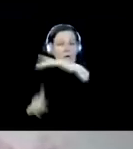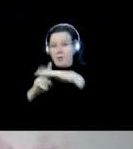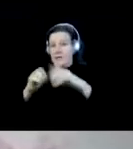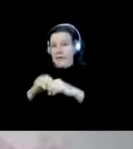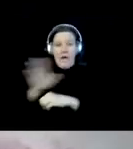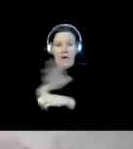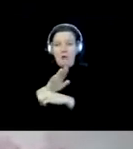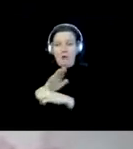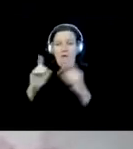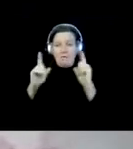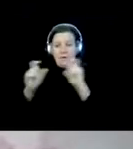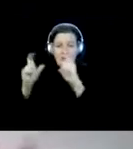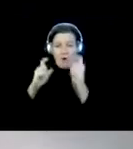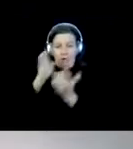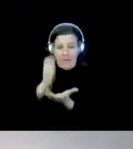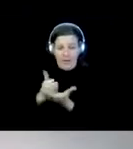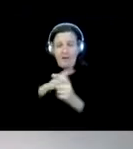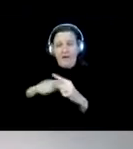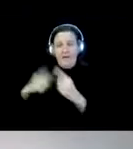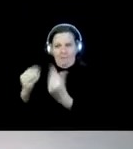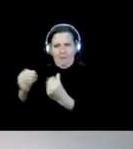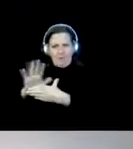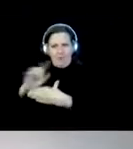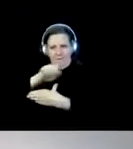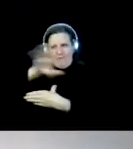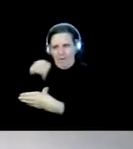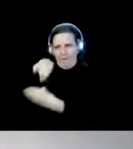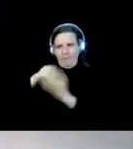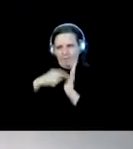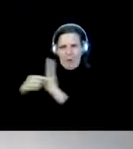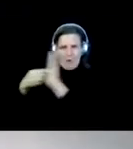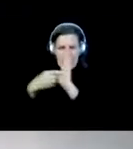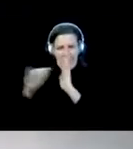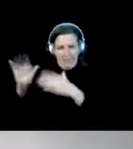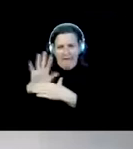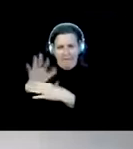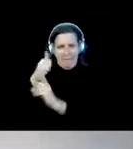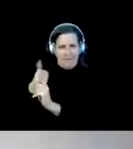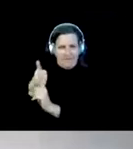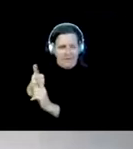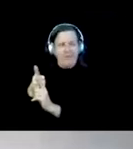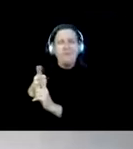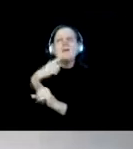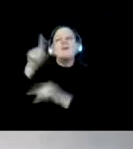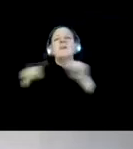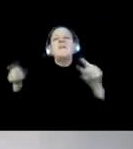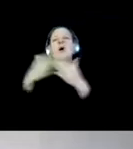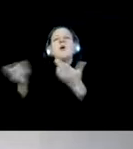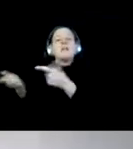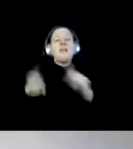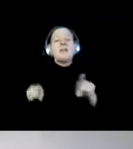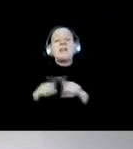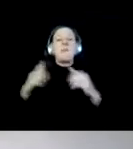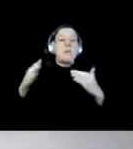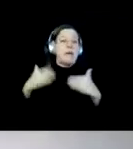is an instance where you are in the work itself. And, you know, there's various things that are happening, like your body's being concealed